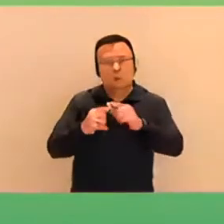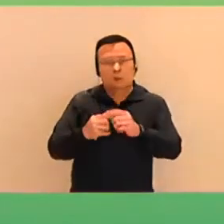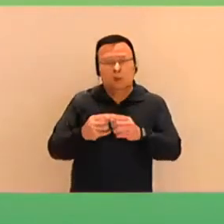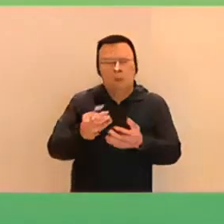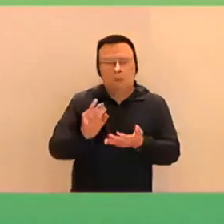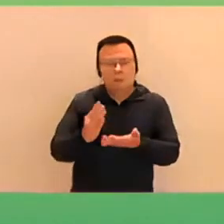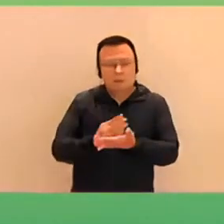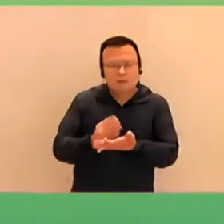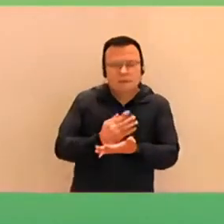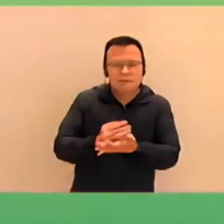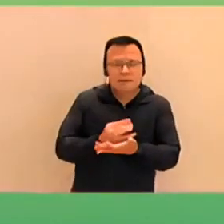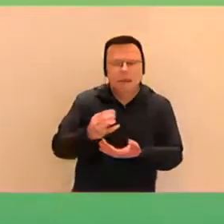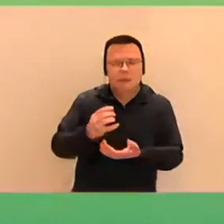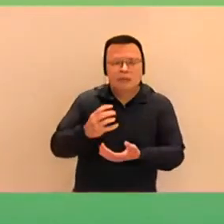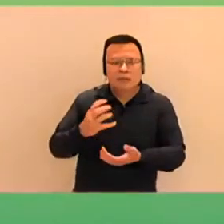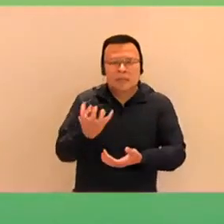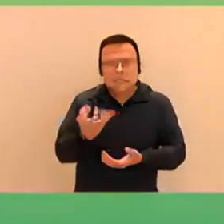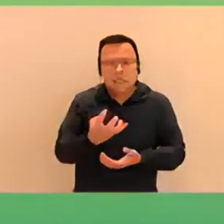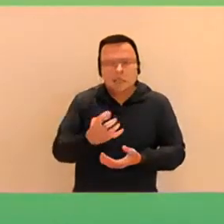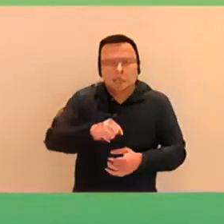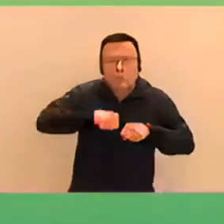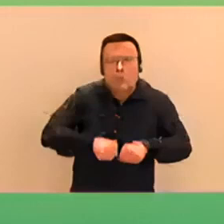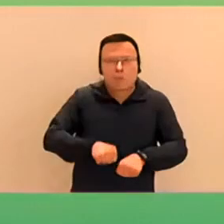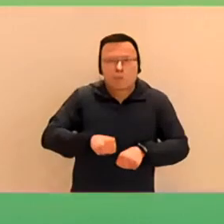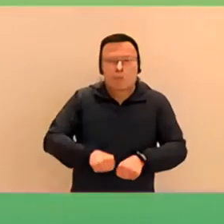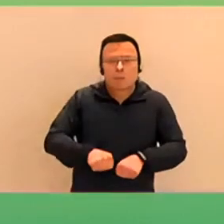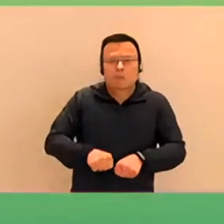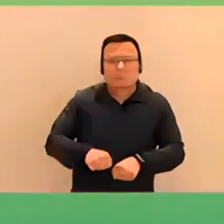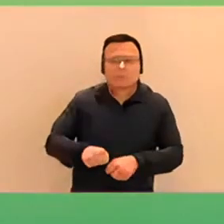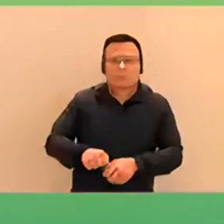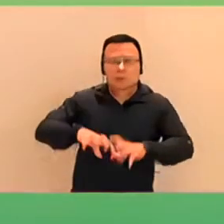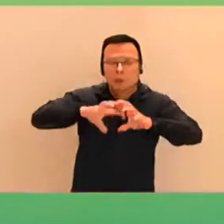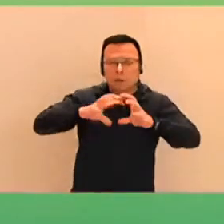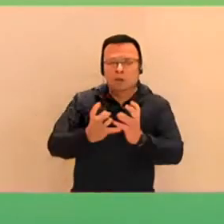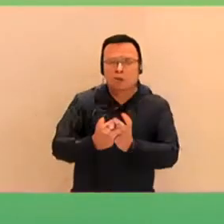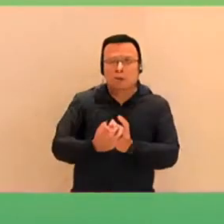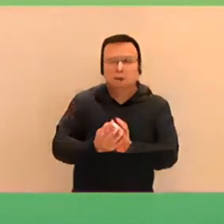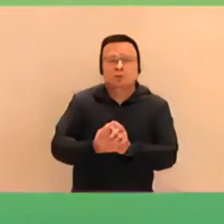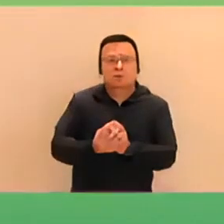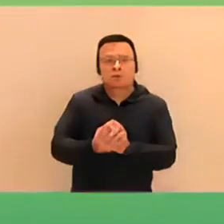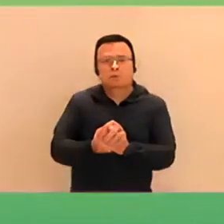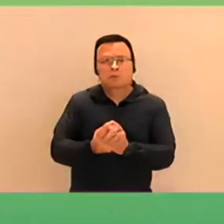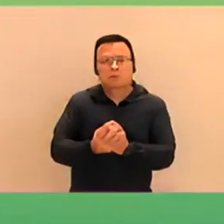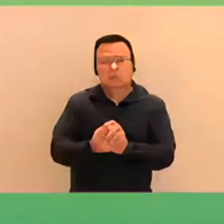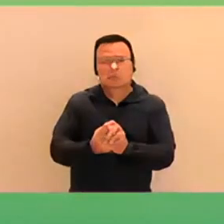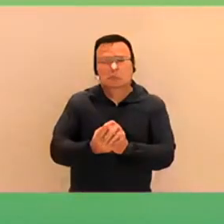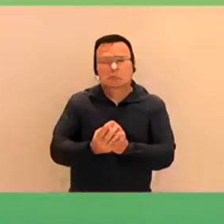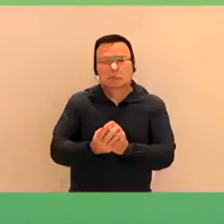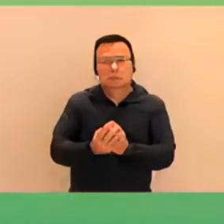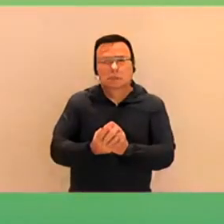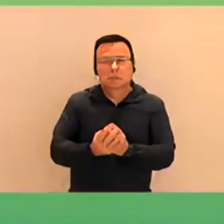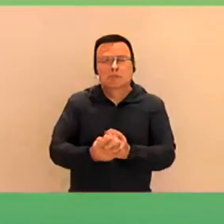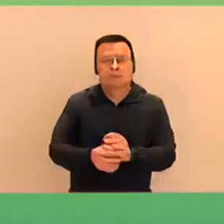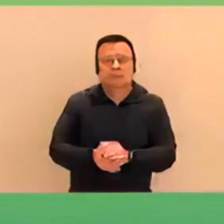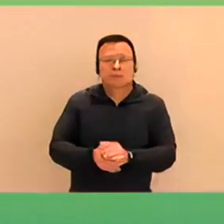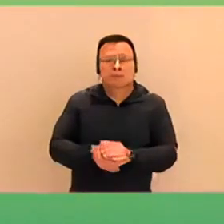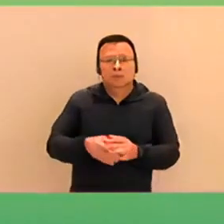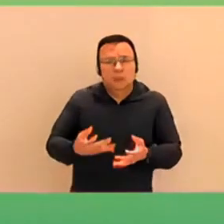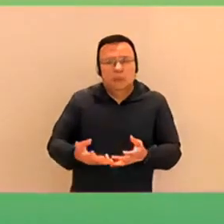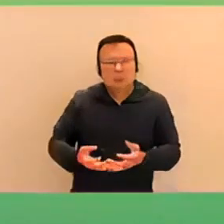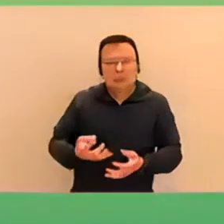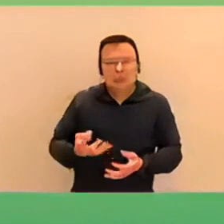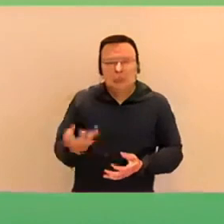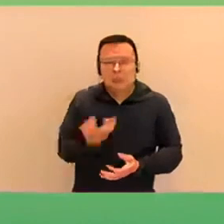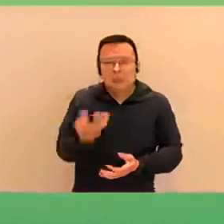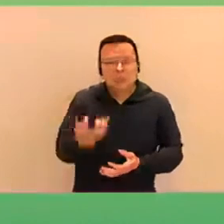both coal-burned boilers or natural gas-burned boilers. And this kind of heat pump always is supposed to